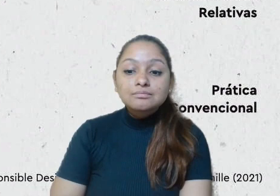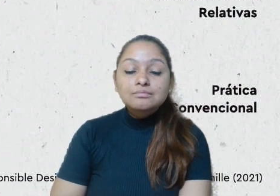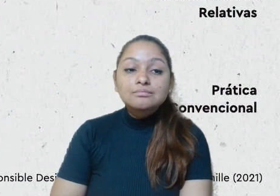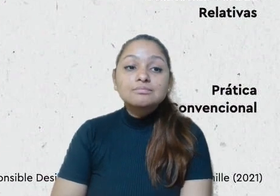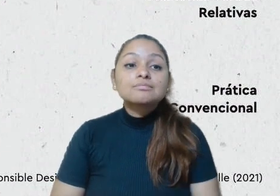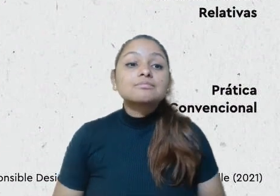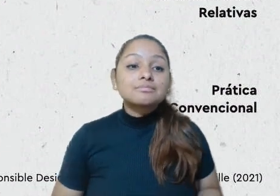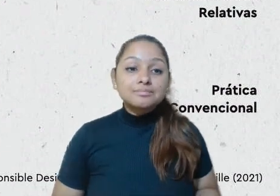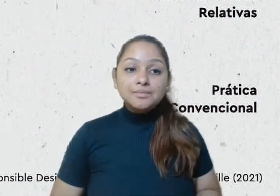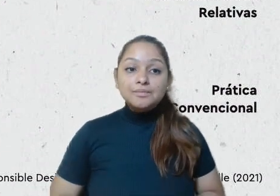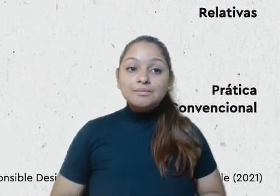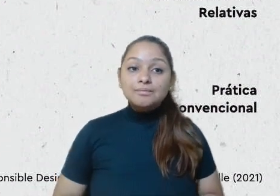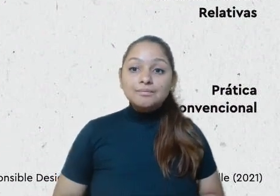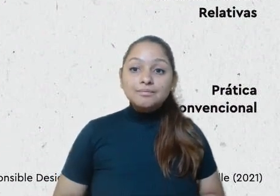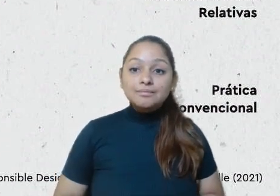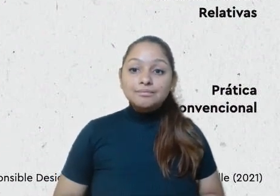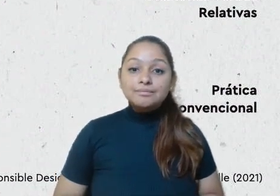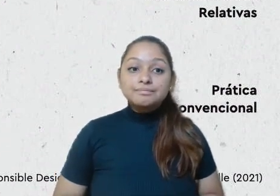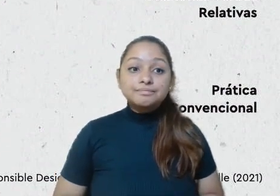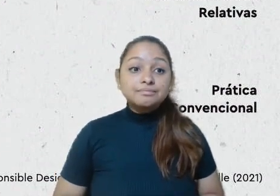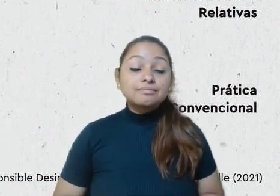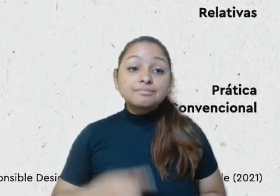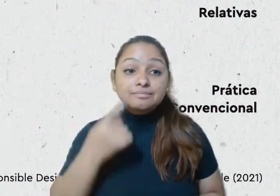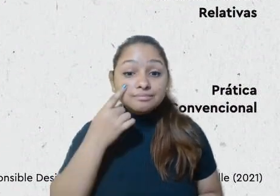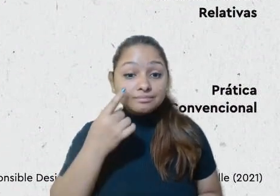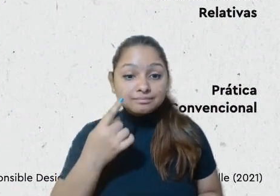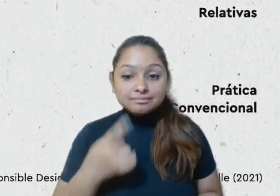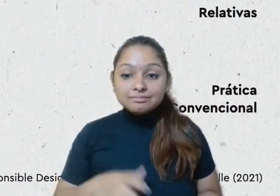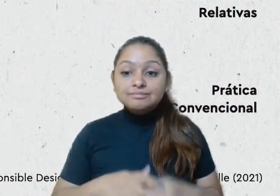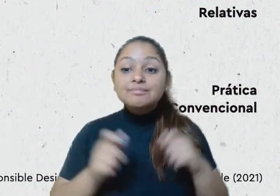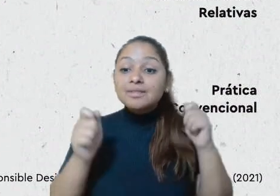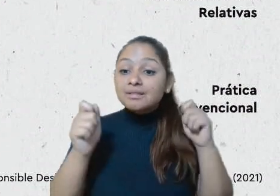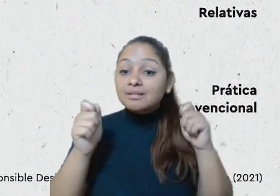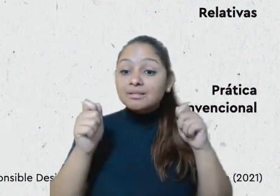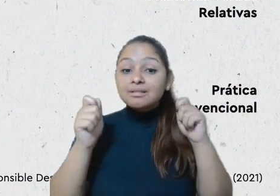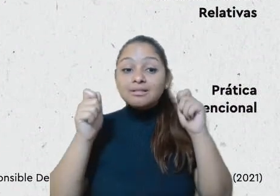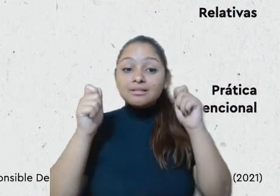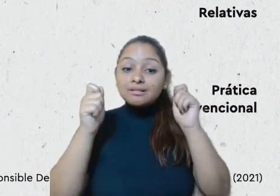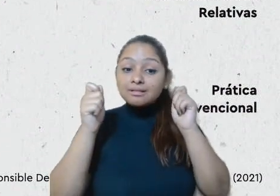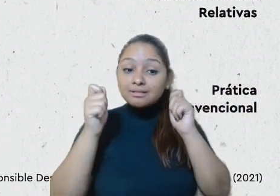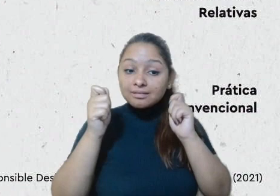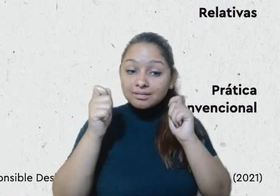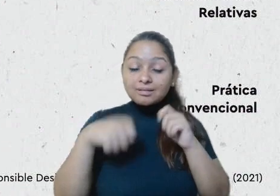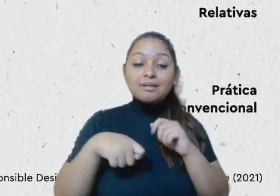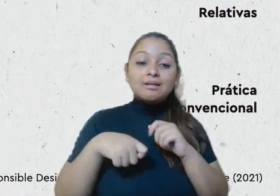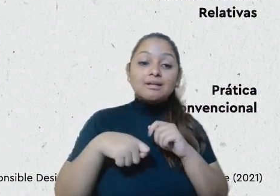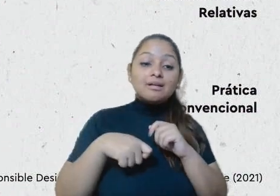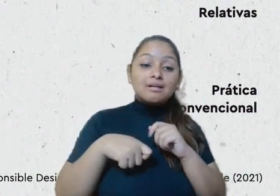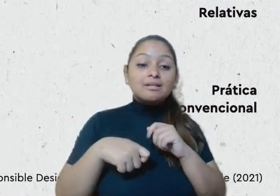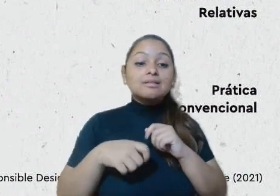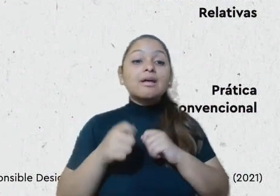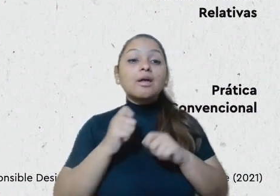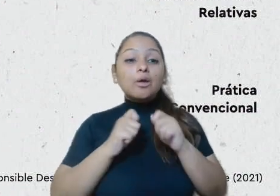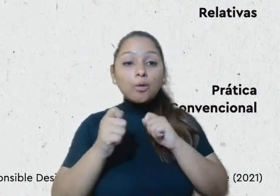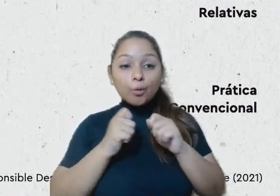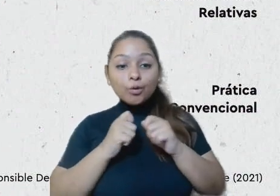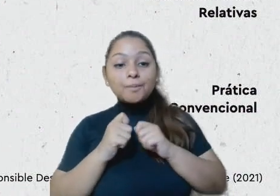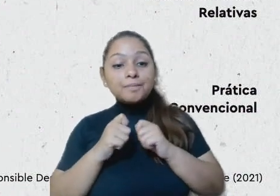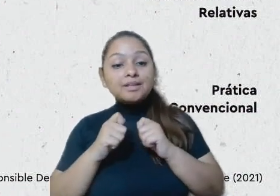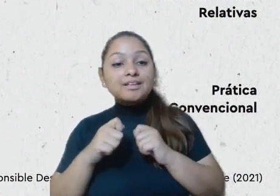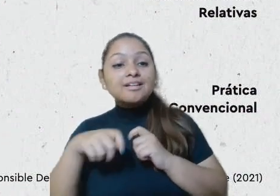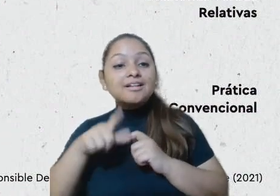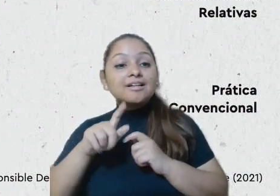a vision of futures. So we see that from the perspective of the linear economy, where only